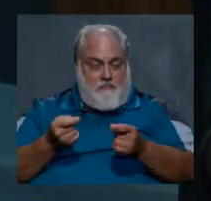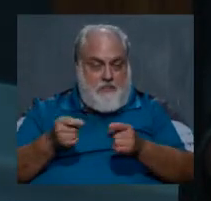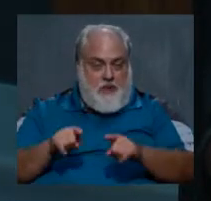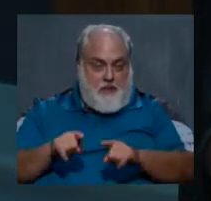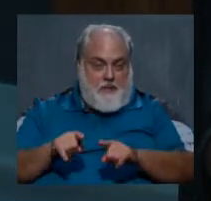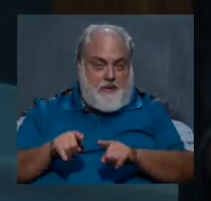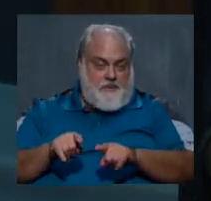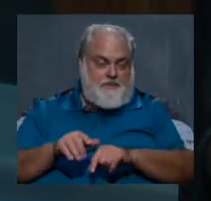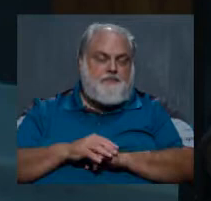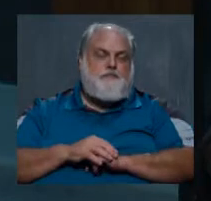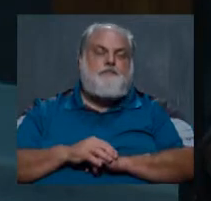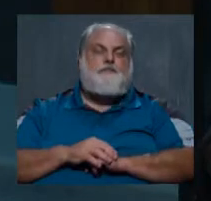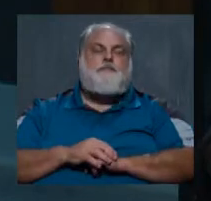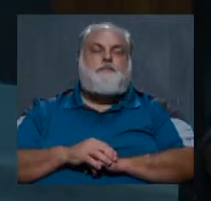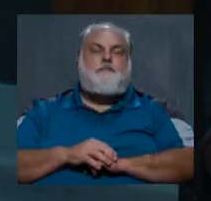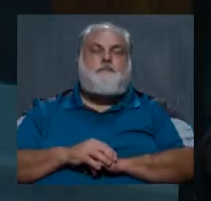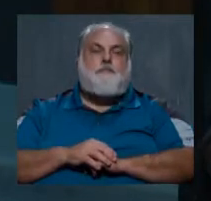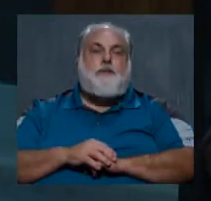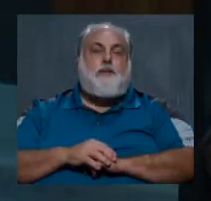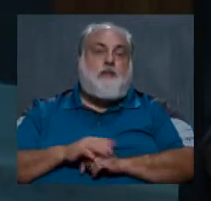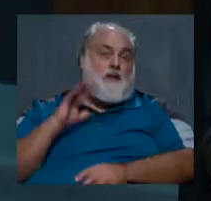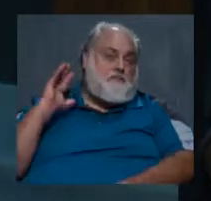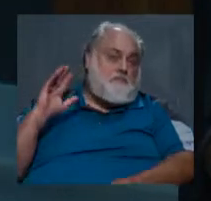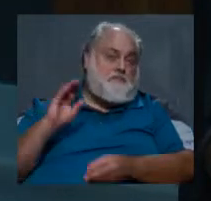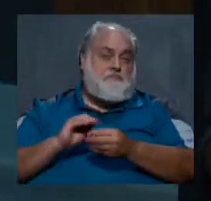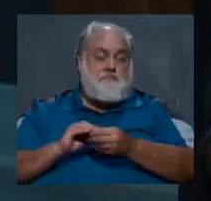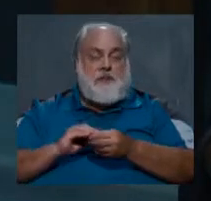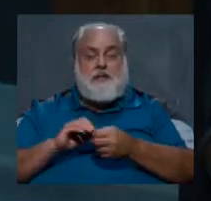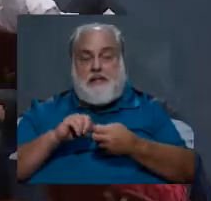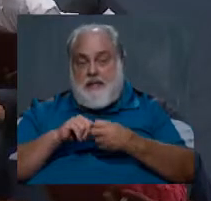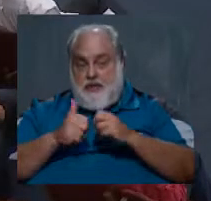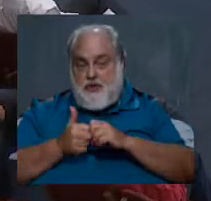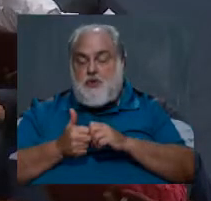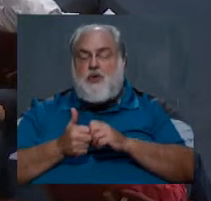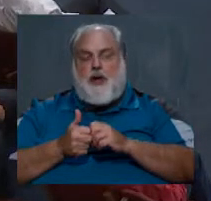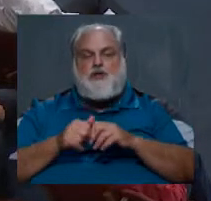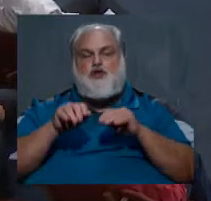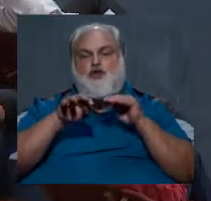think, you look at all the different issues, certainly the traffic is the focus,